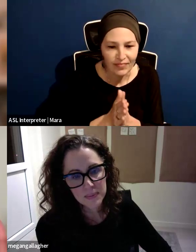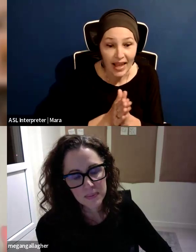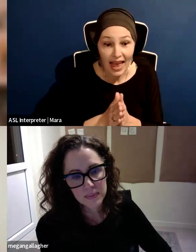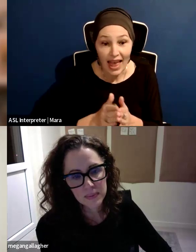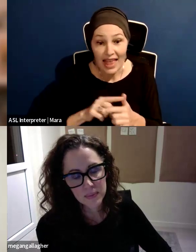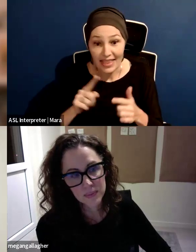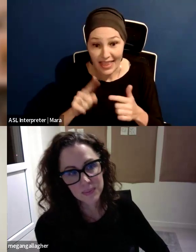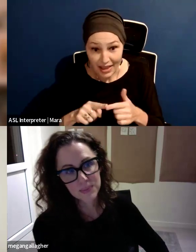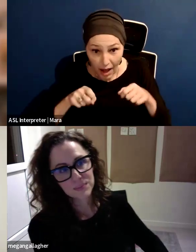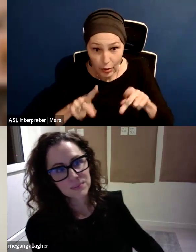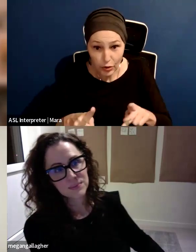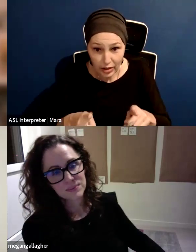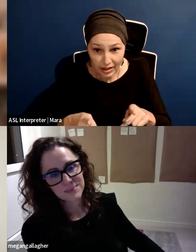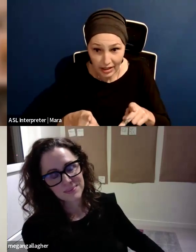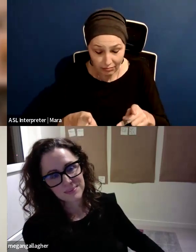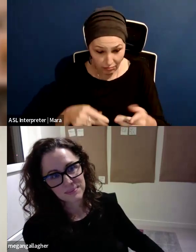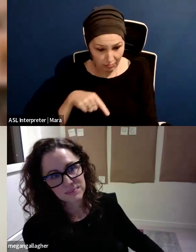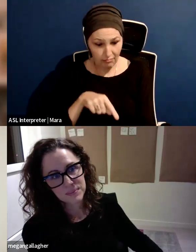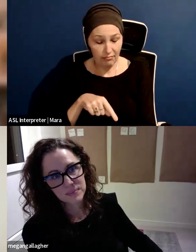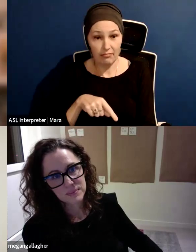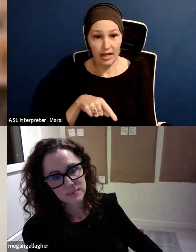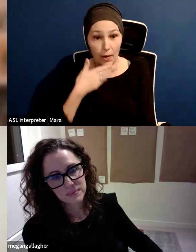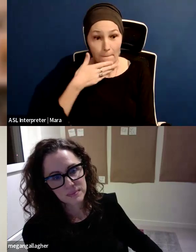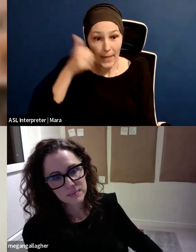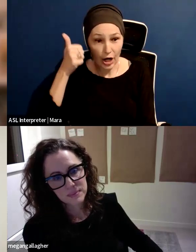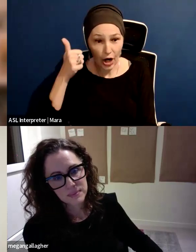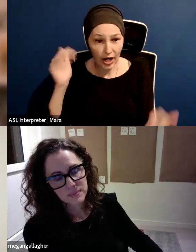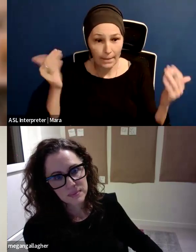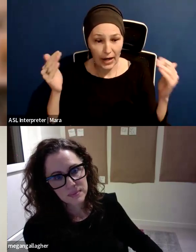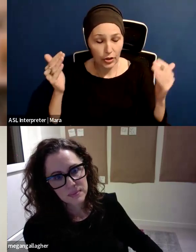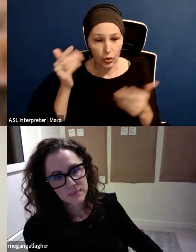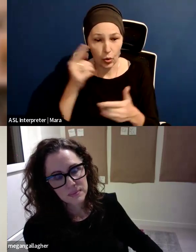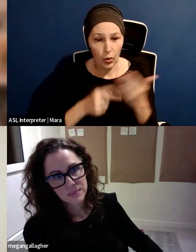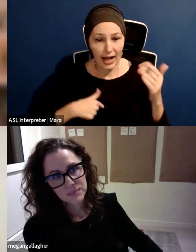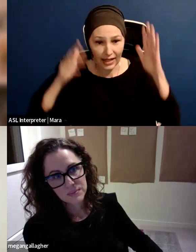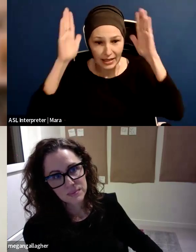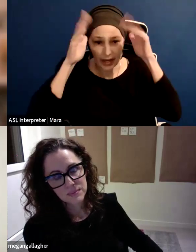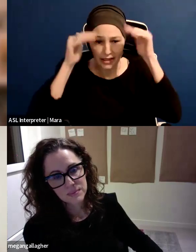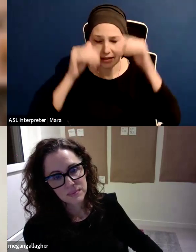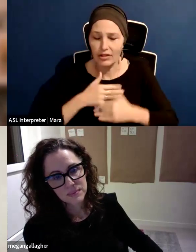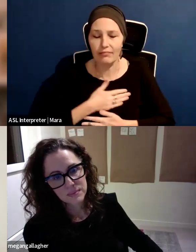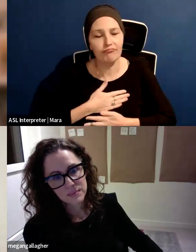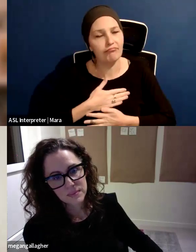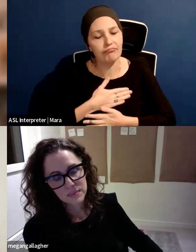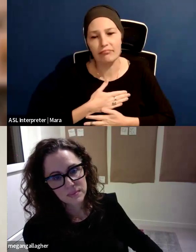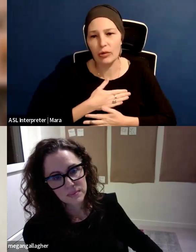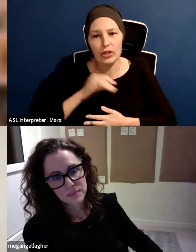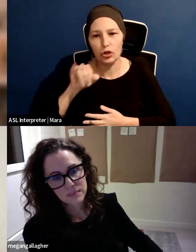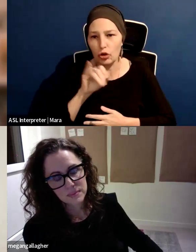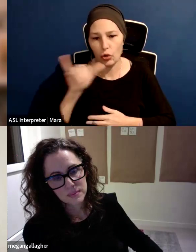be even better than what I was expecting was just a joy. And there was like a sense as well of like, I think